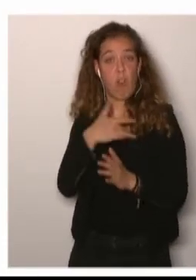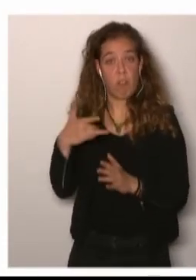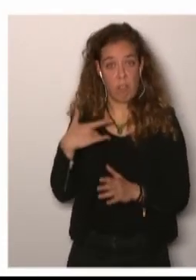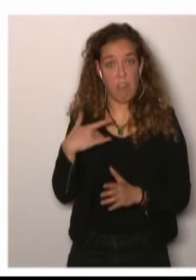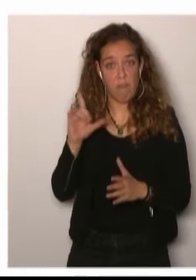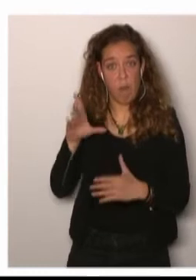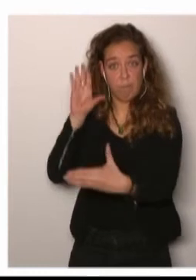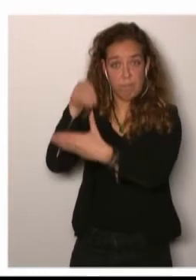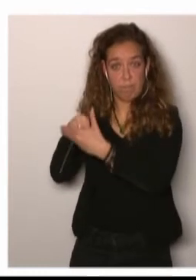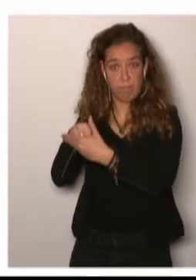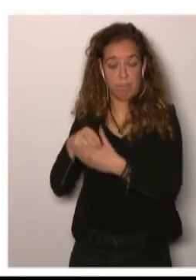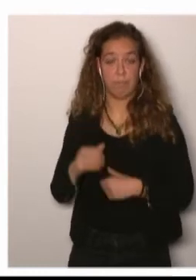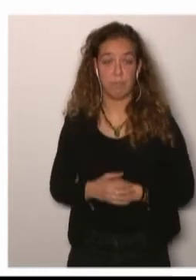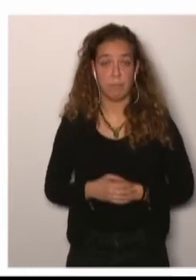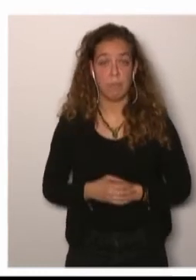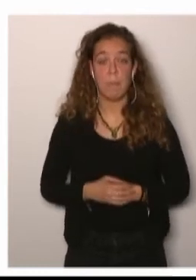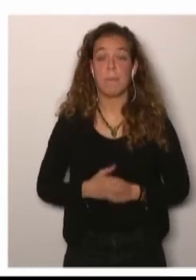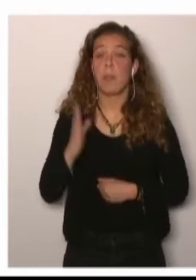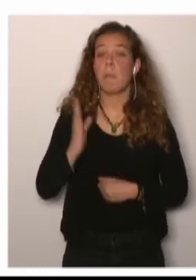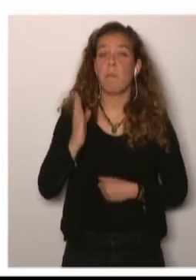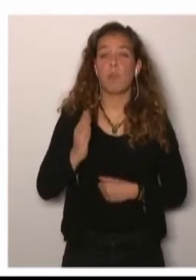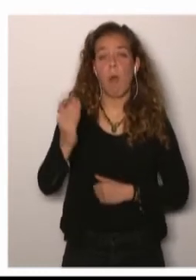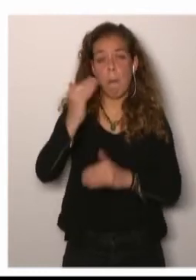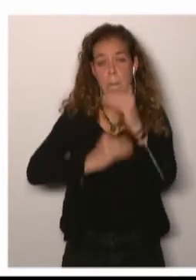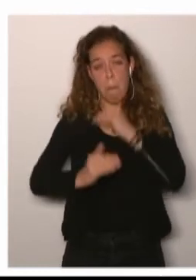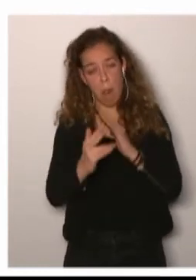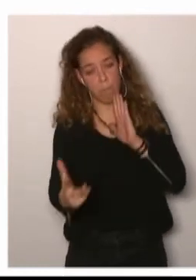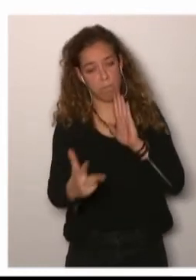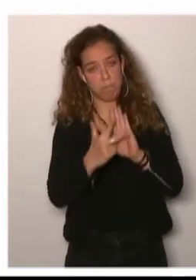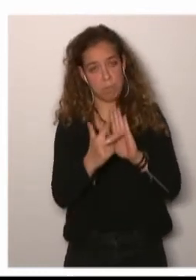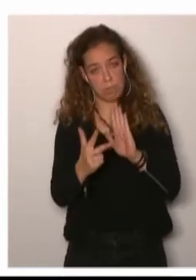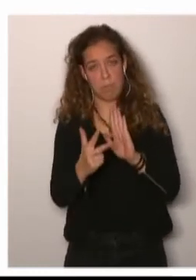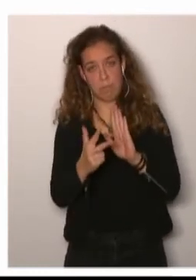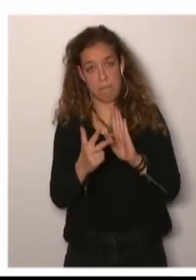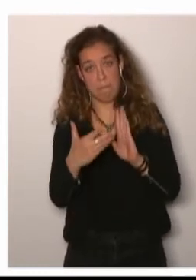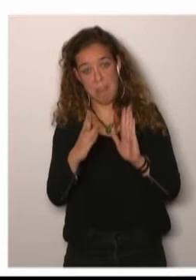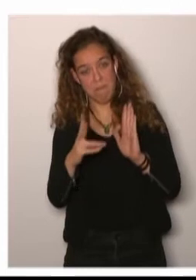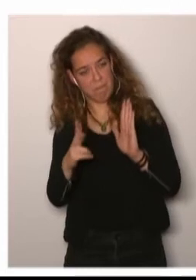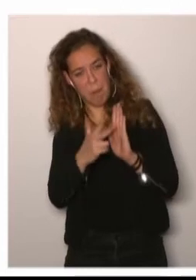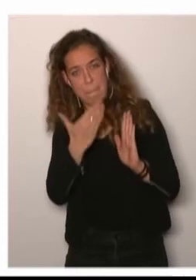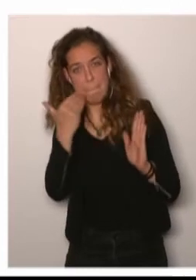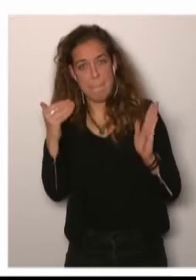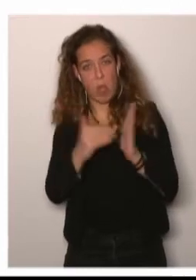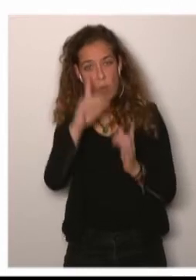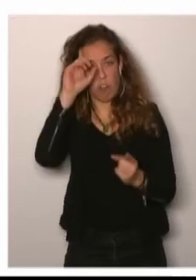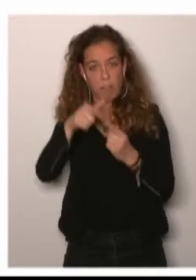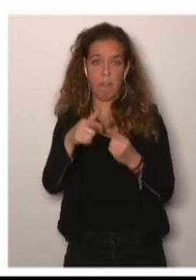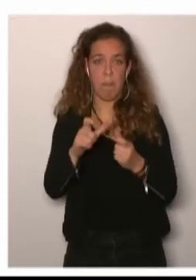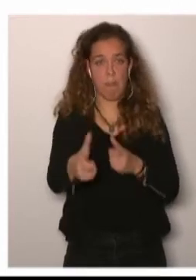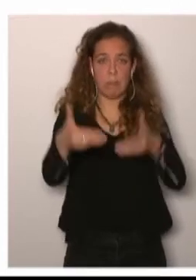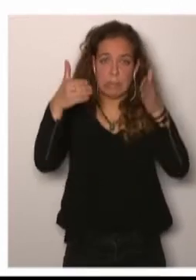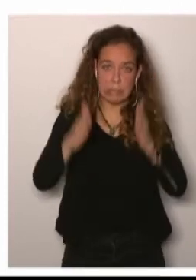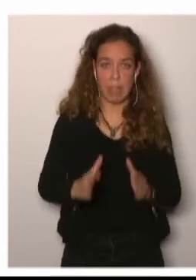plans which generate the best possible data to ultimately also support access decision making. And personally, I